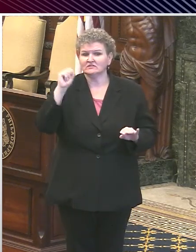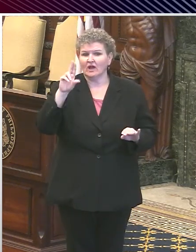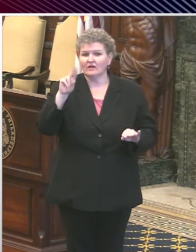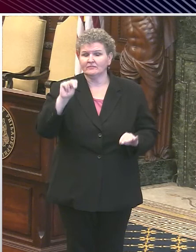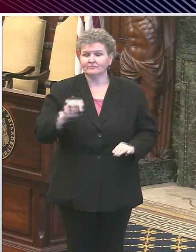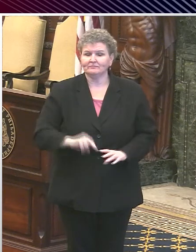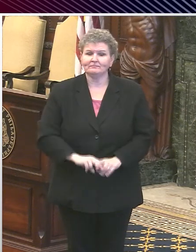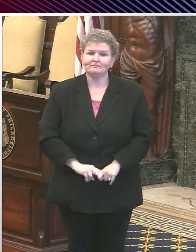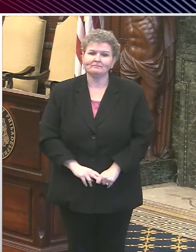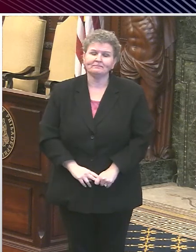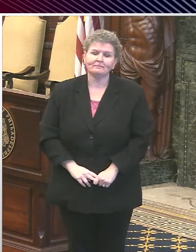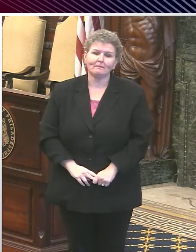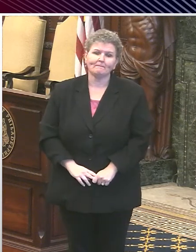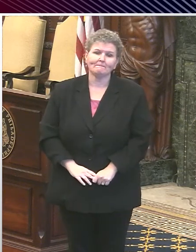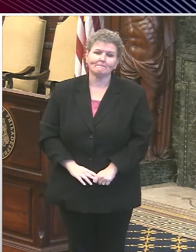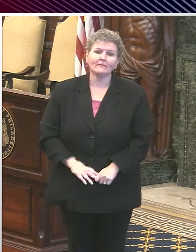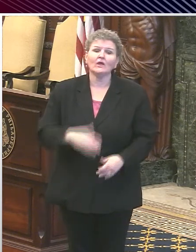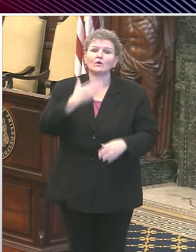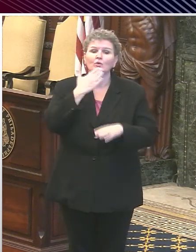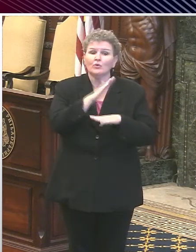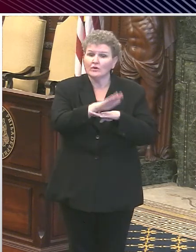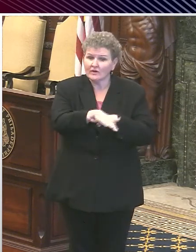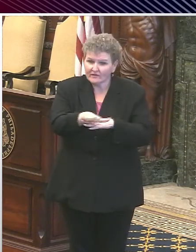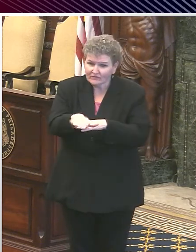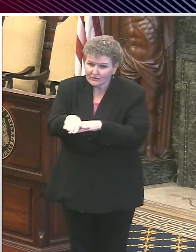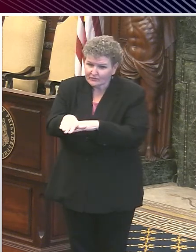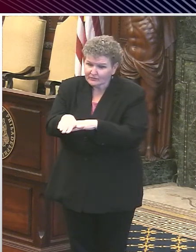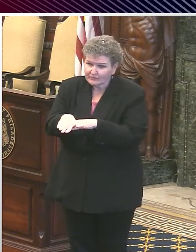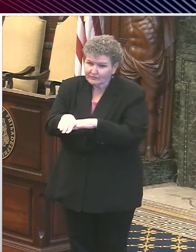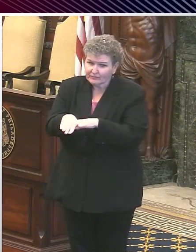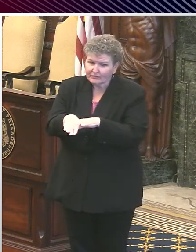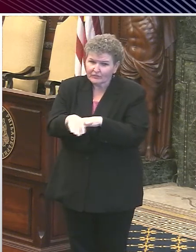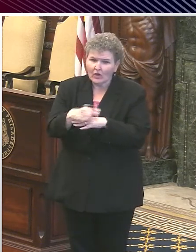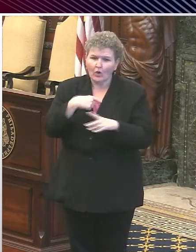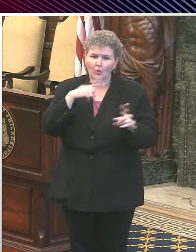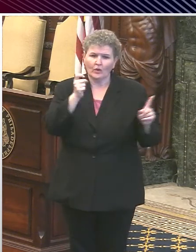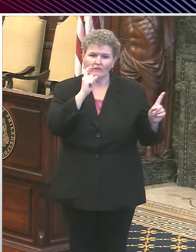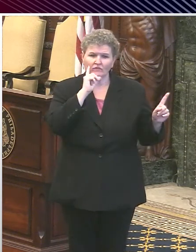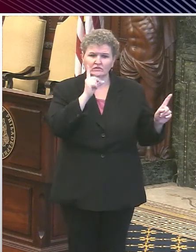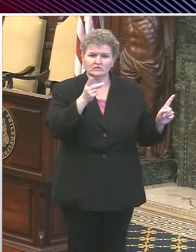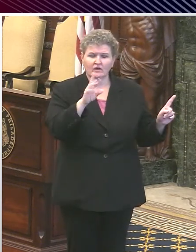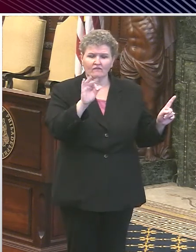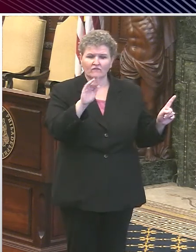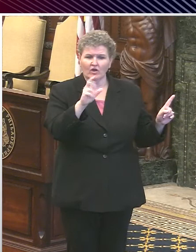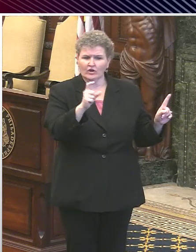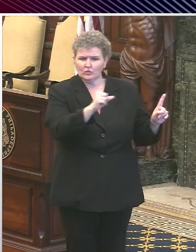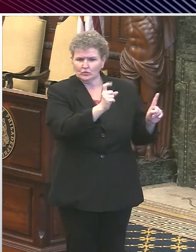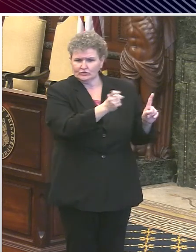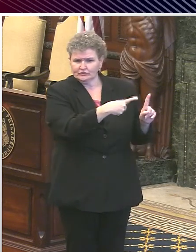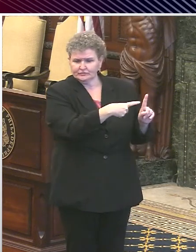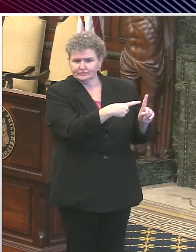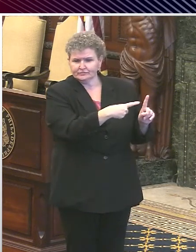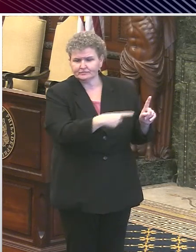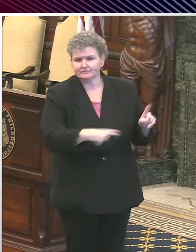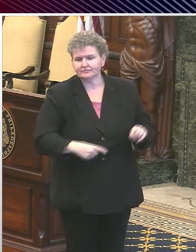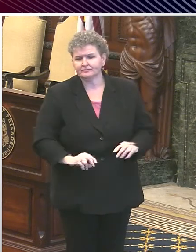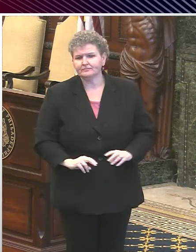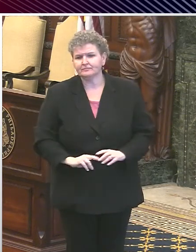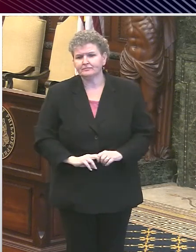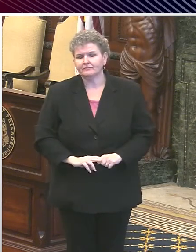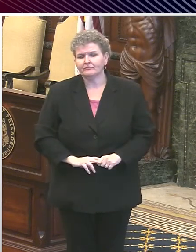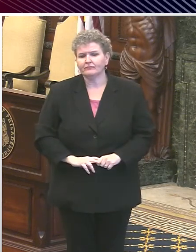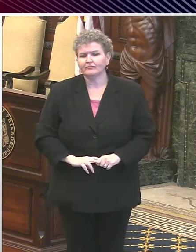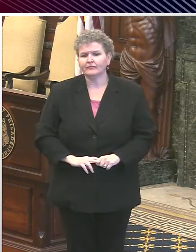Good afternoon, everyone. I had this question for Dr. Farley. If and when the number of